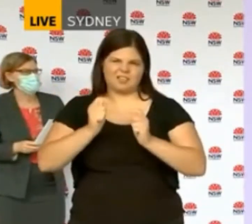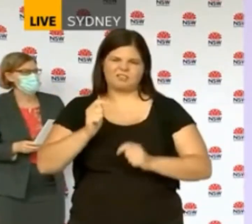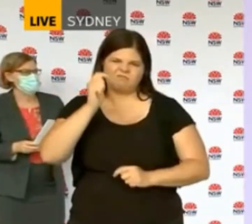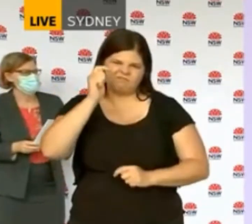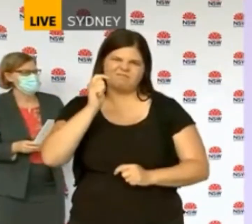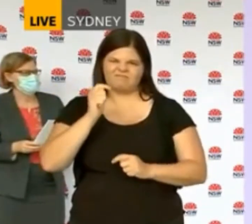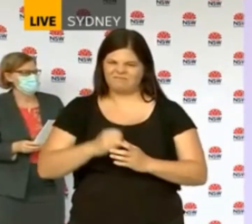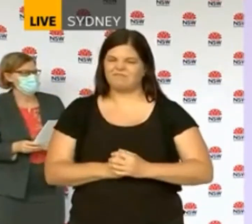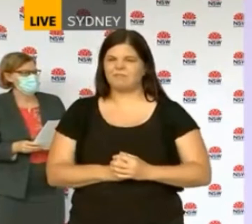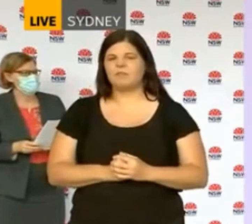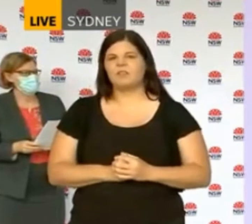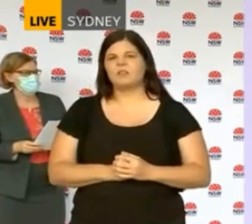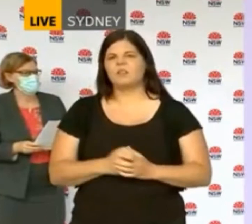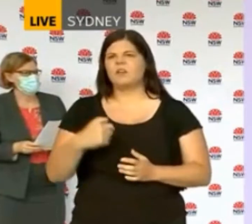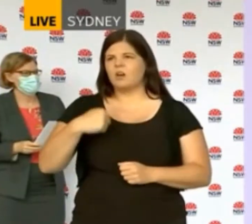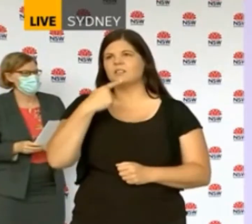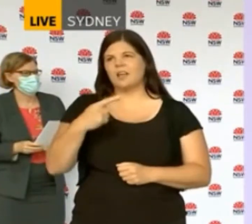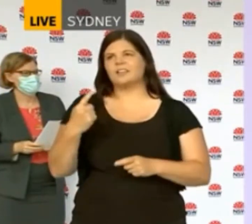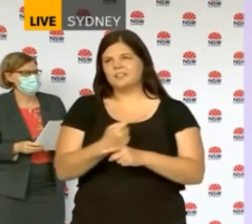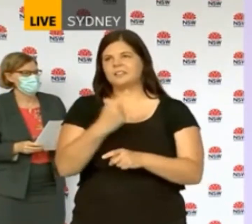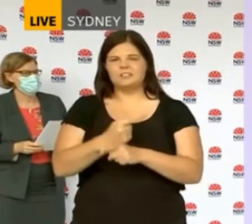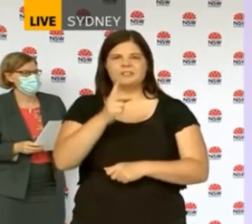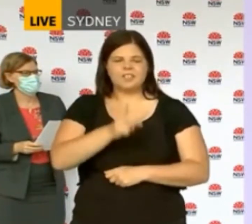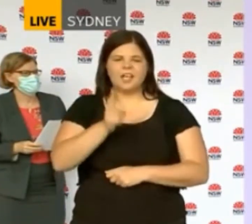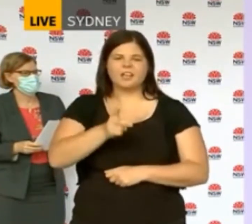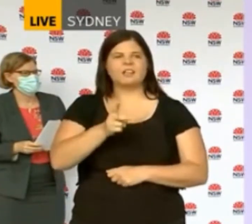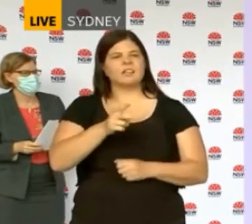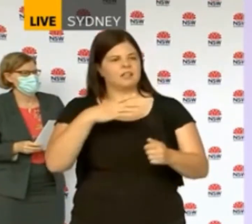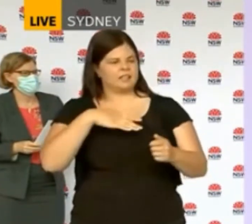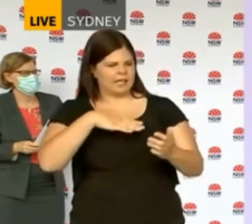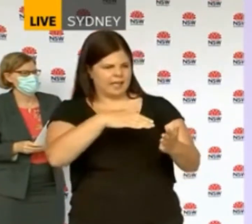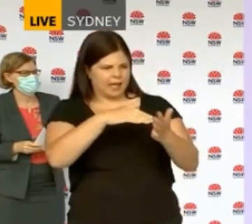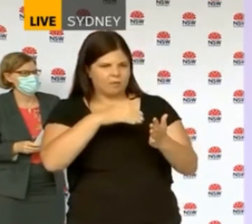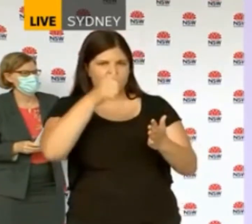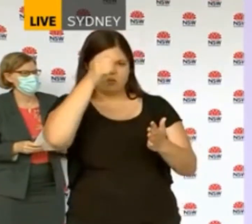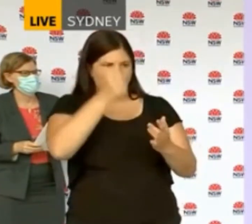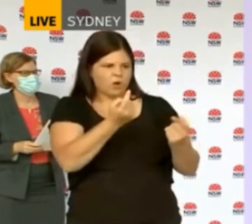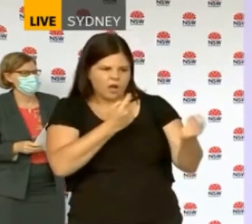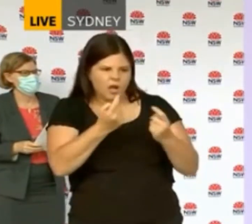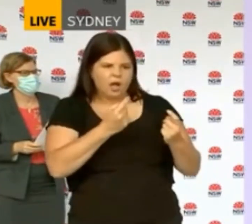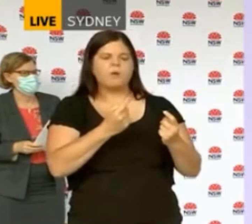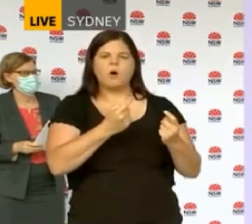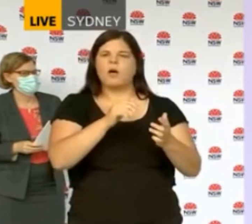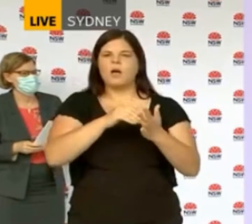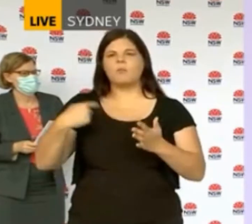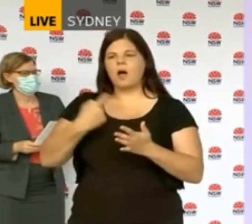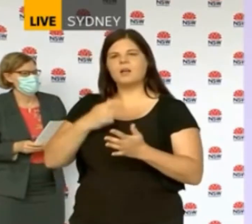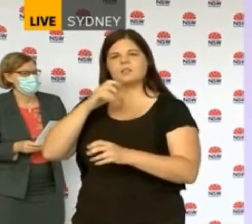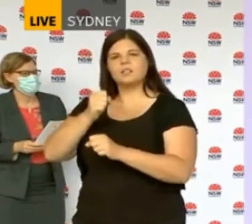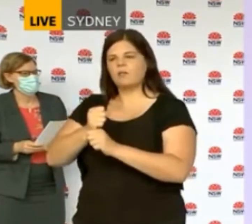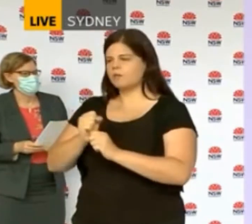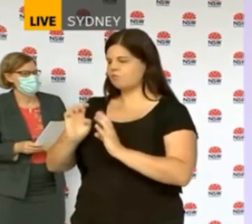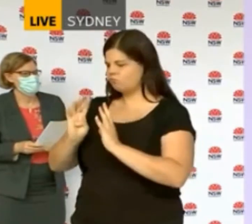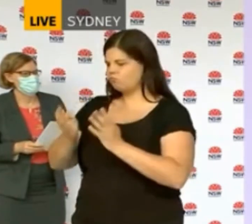spoken about it consistently, about how important it is in relation for governments to make decisions. And today, my plea again at the end of this week,